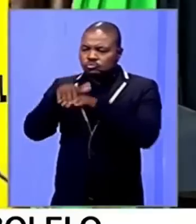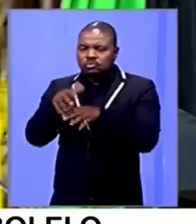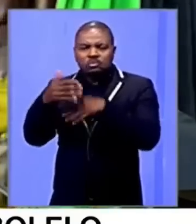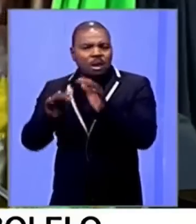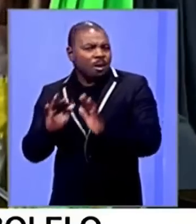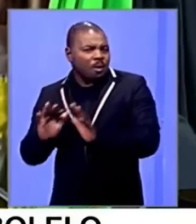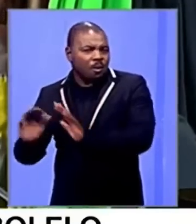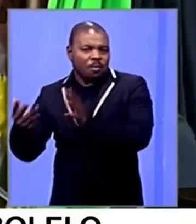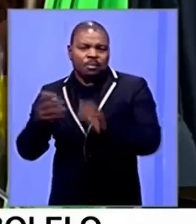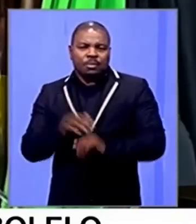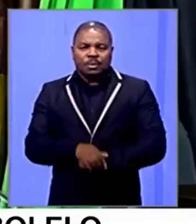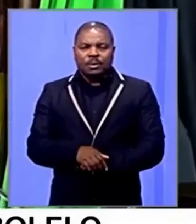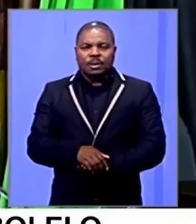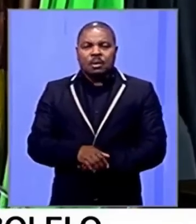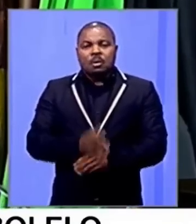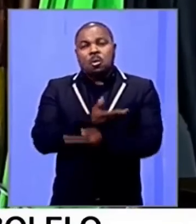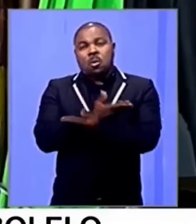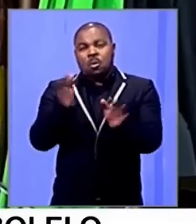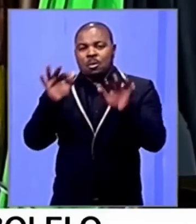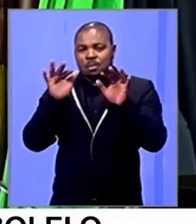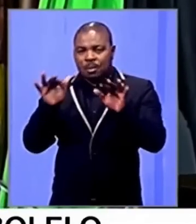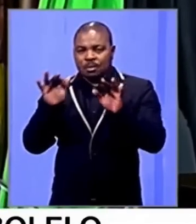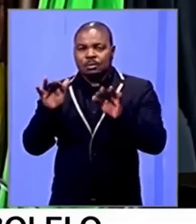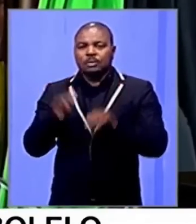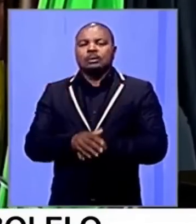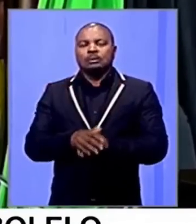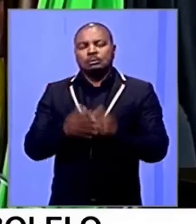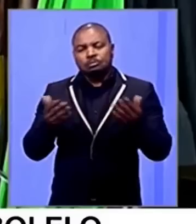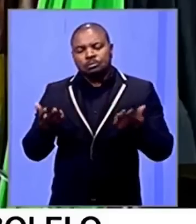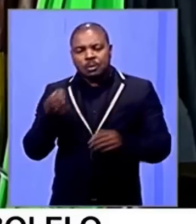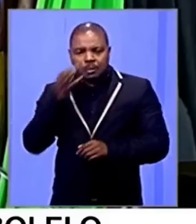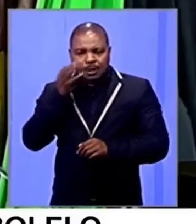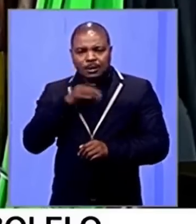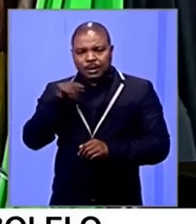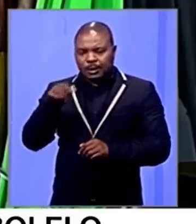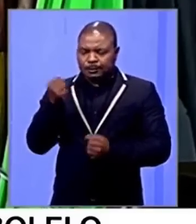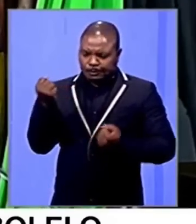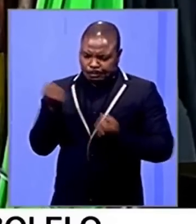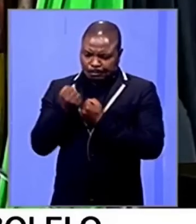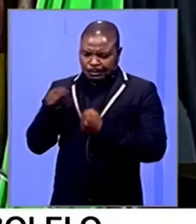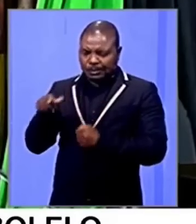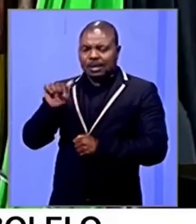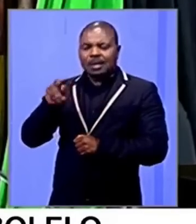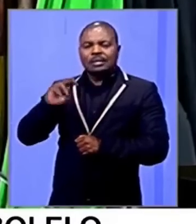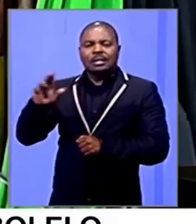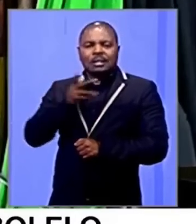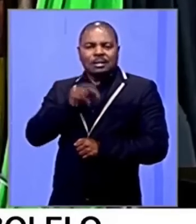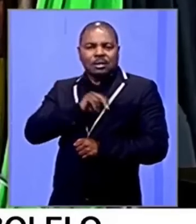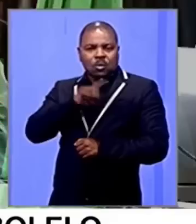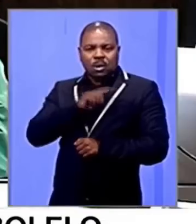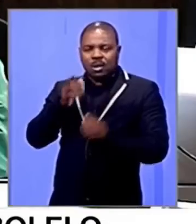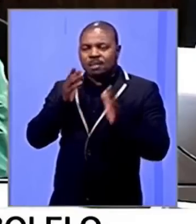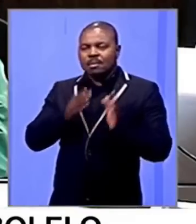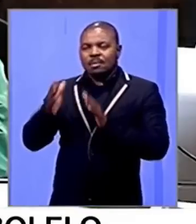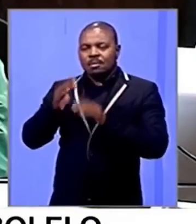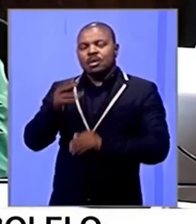interaction. Batho botlhe ba ne ba ithotloetsa go ema ANC ka KwaZulu-Natal nokeng jaaka e tshiamisetsa ditlhopho kakaretso